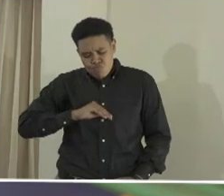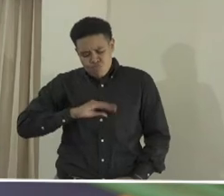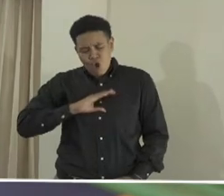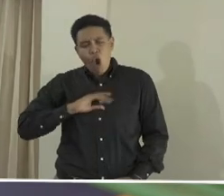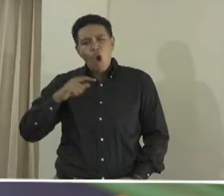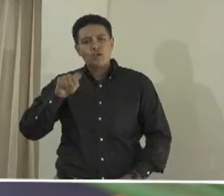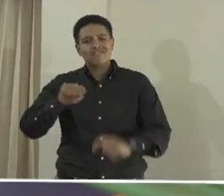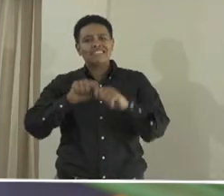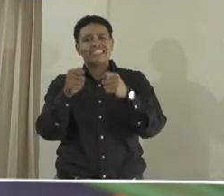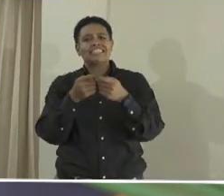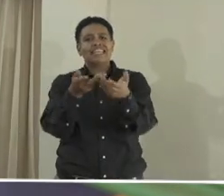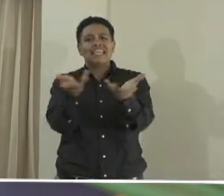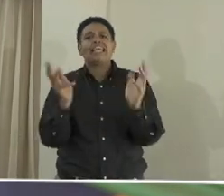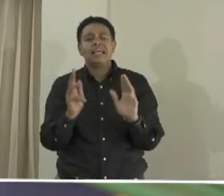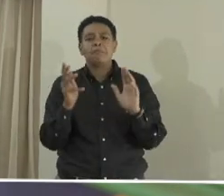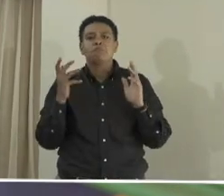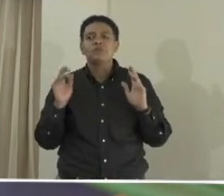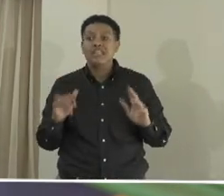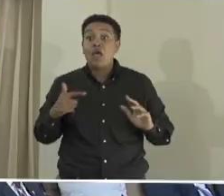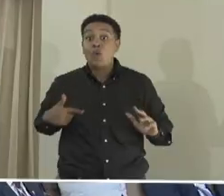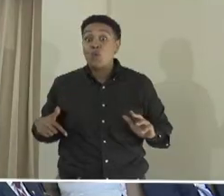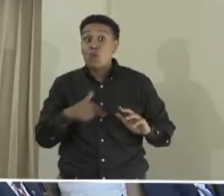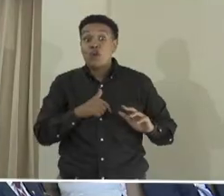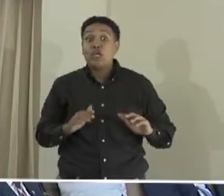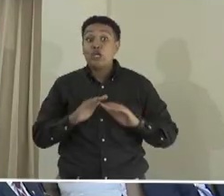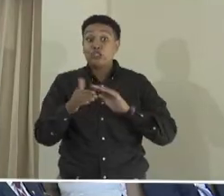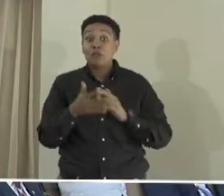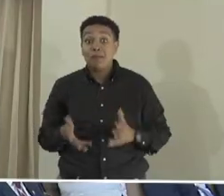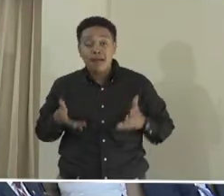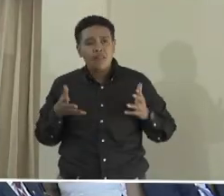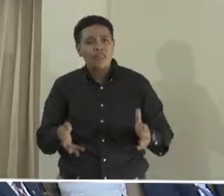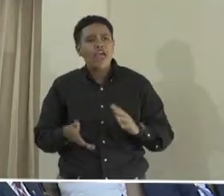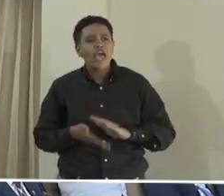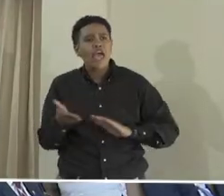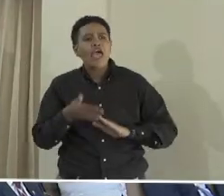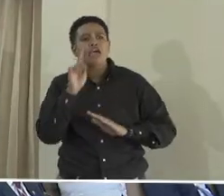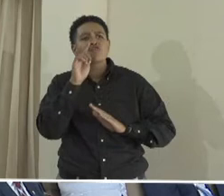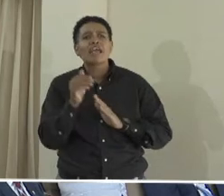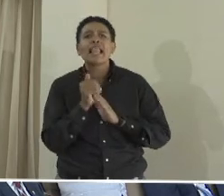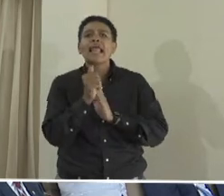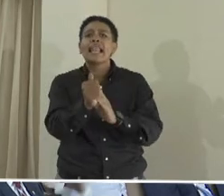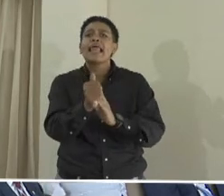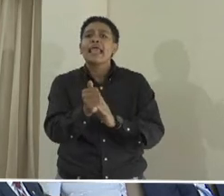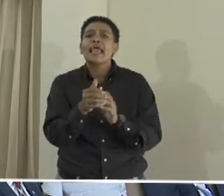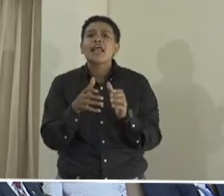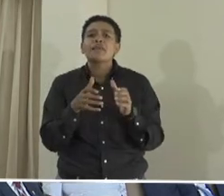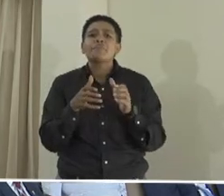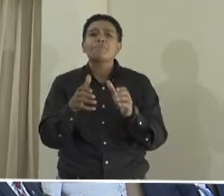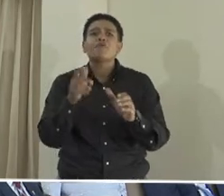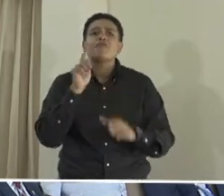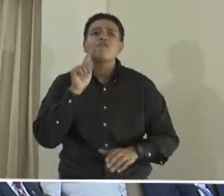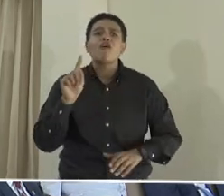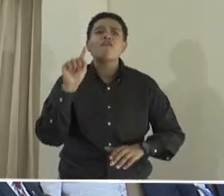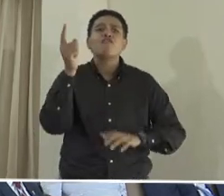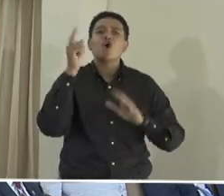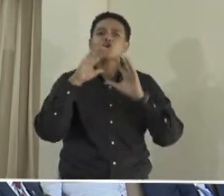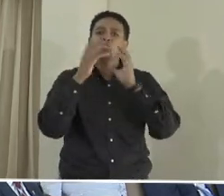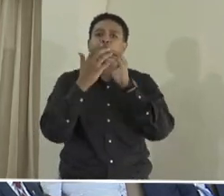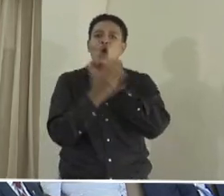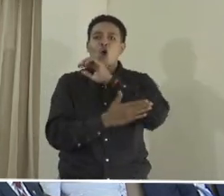of the team that we in Jamaica are leading the way, even for the First World